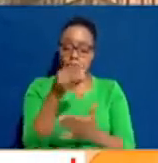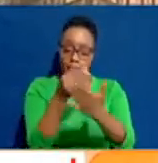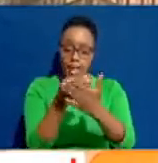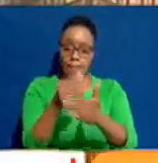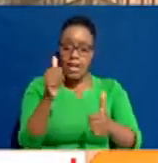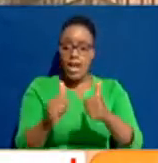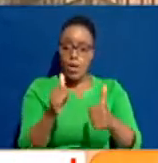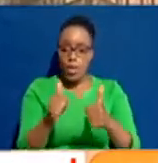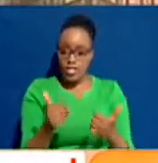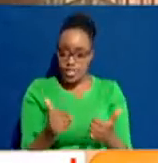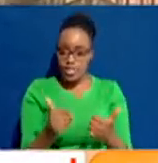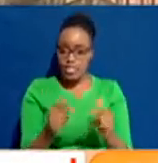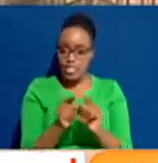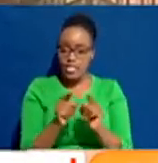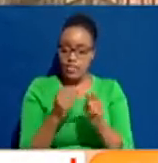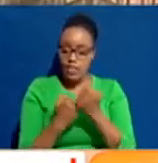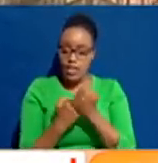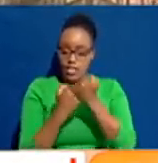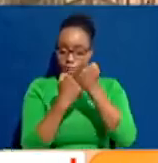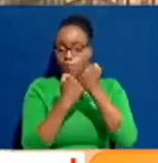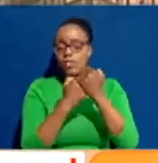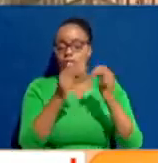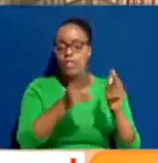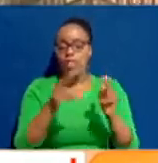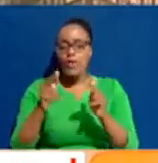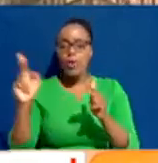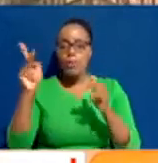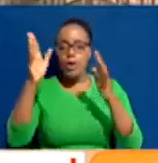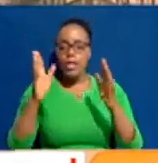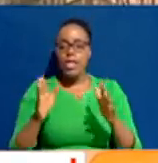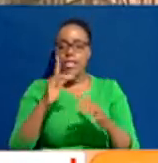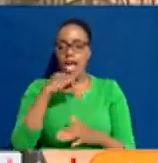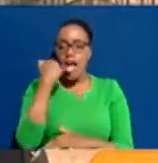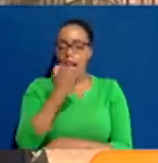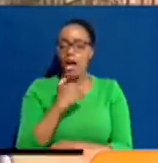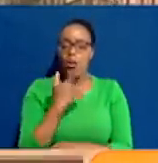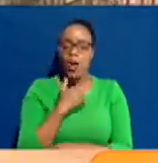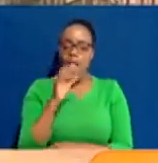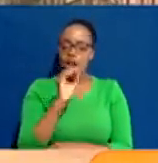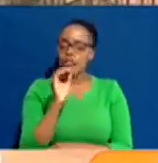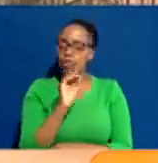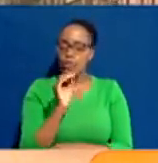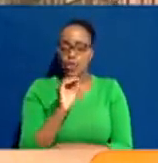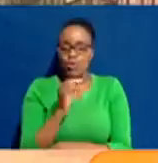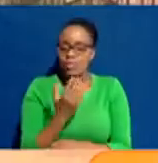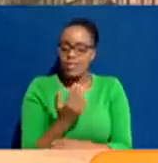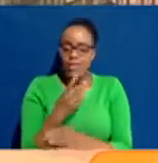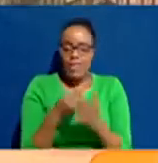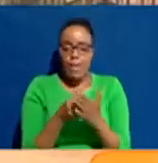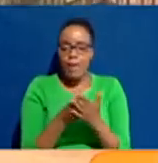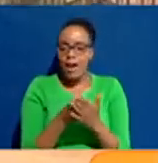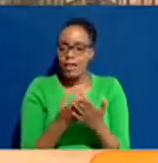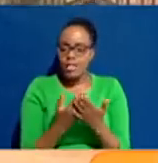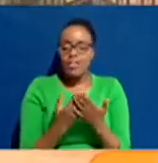pesa yenye inamshikilia mwananchi wa kawaida mwenye hana uwezo kamwe wa